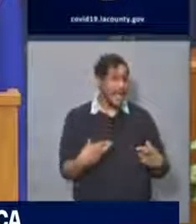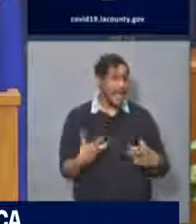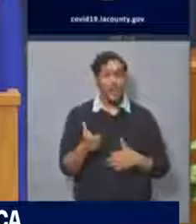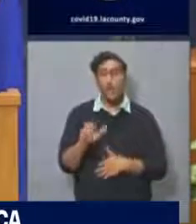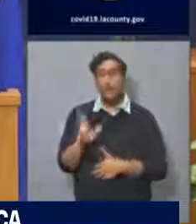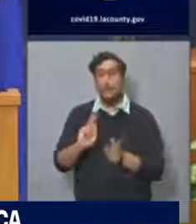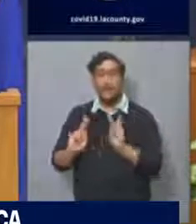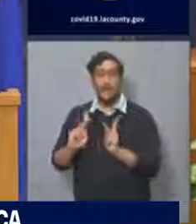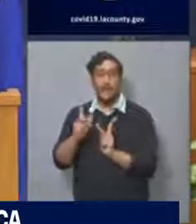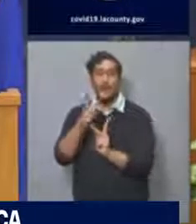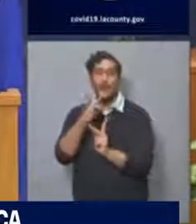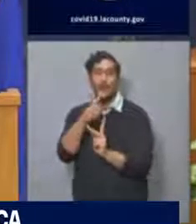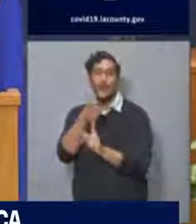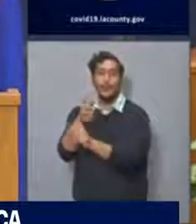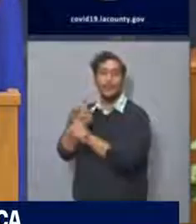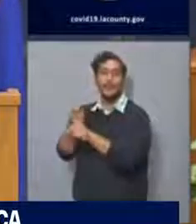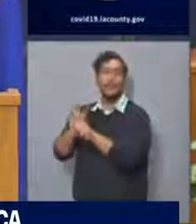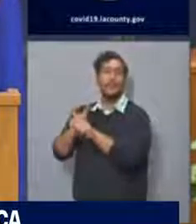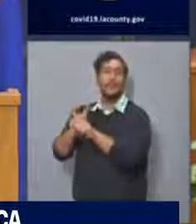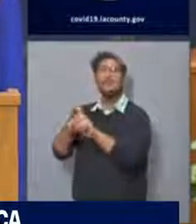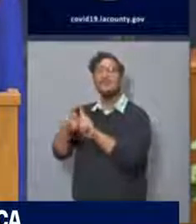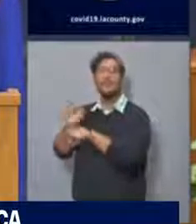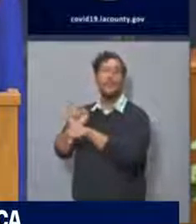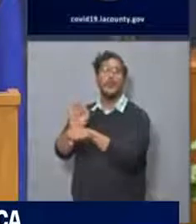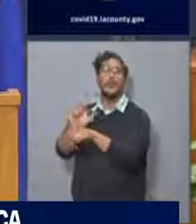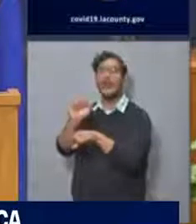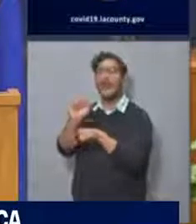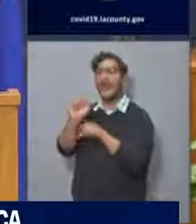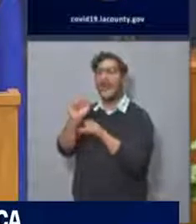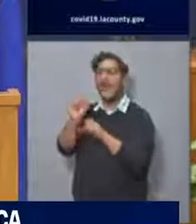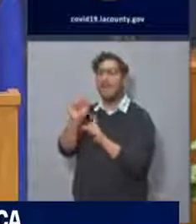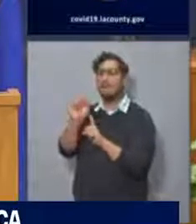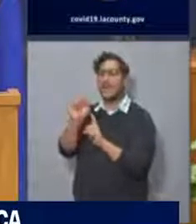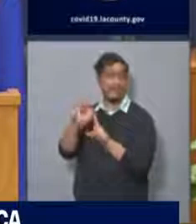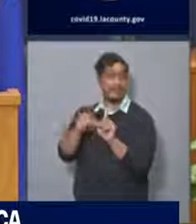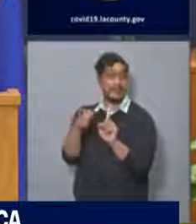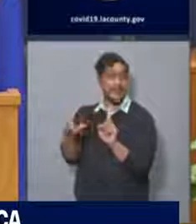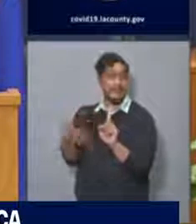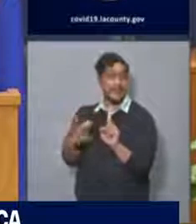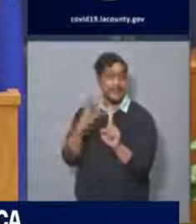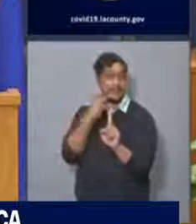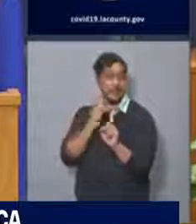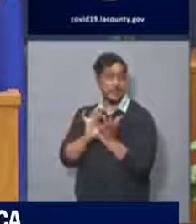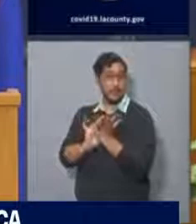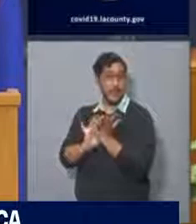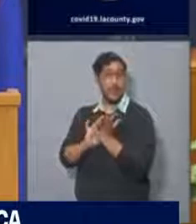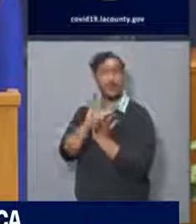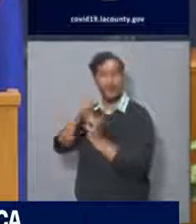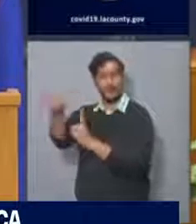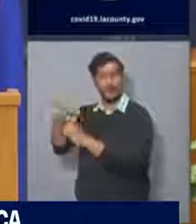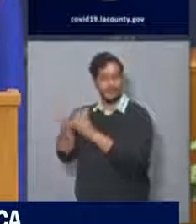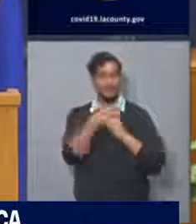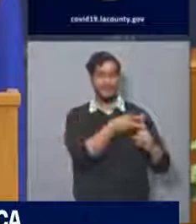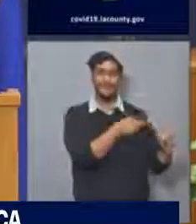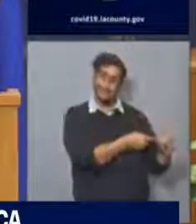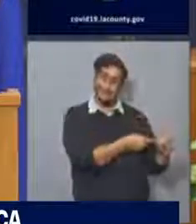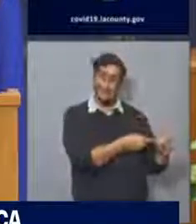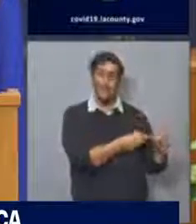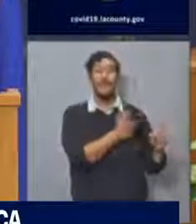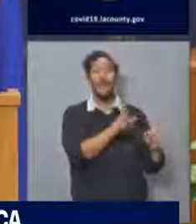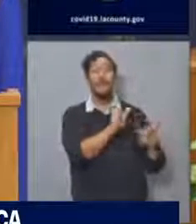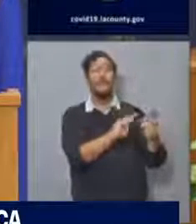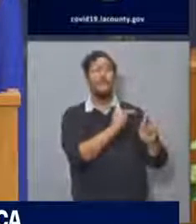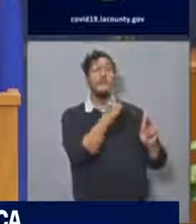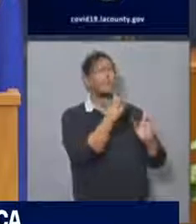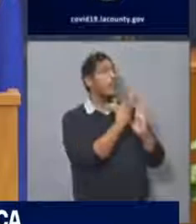in administrative functions but have clinical experience and clinical expertise, people who work in outpatient settings and reassigning them to